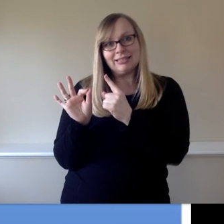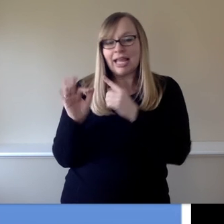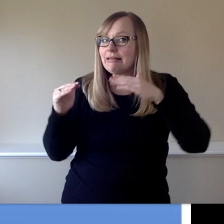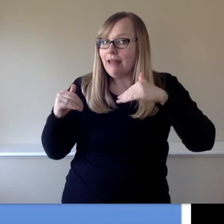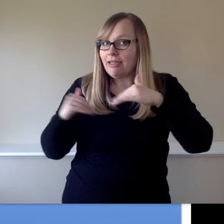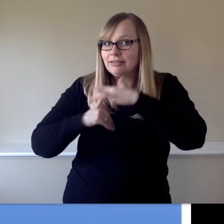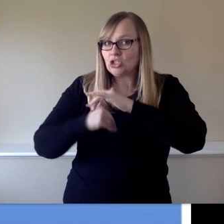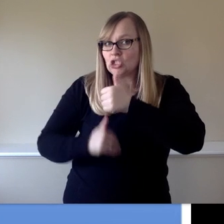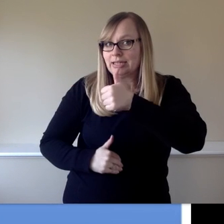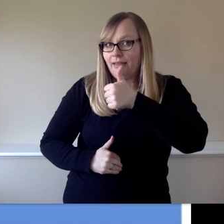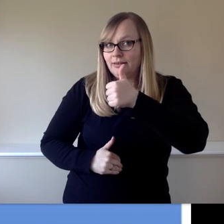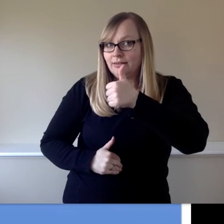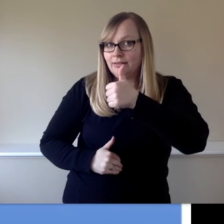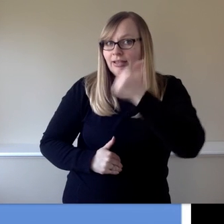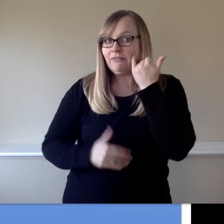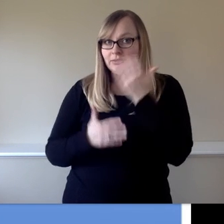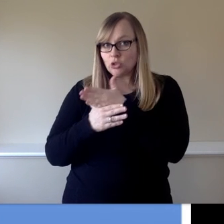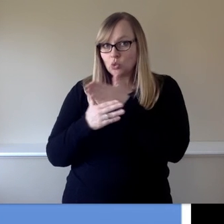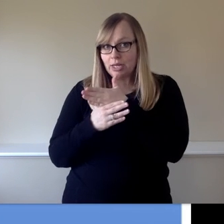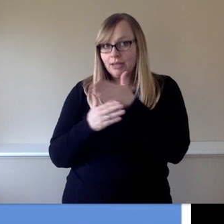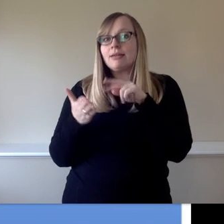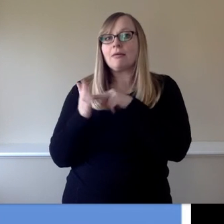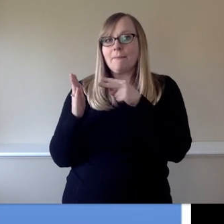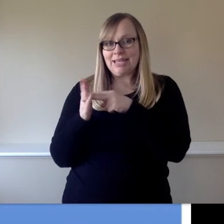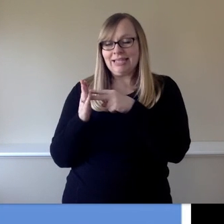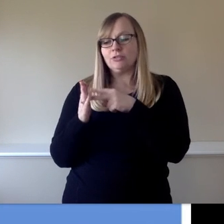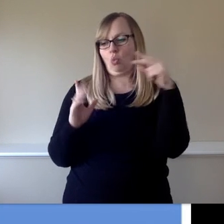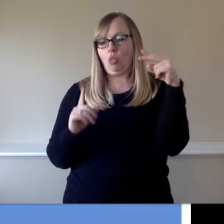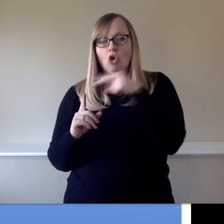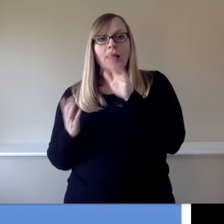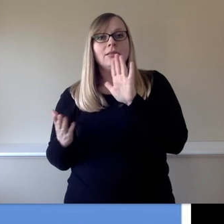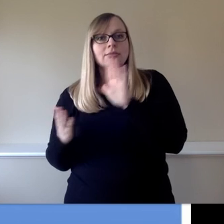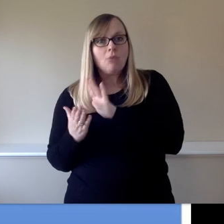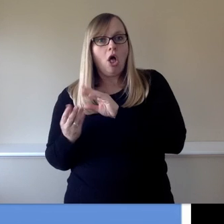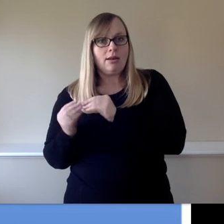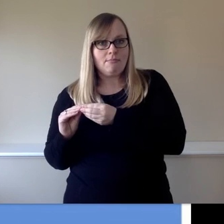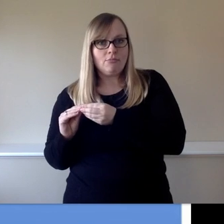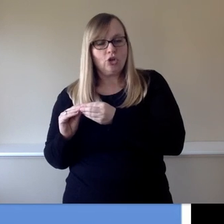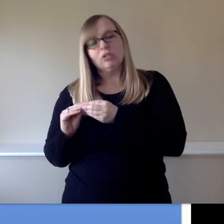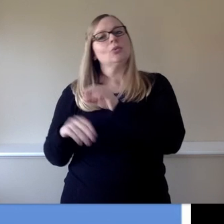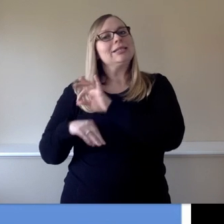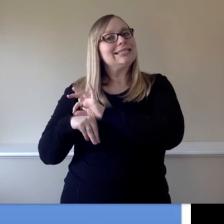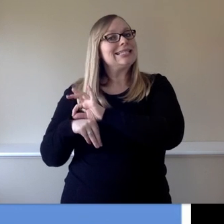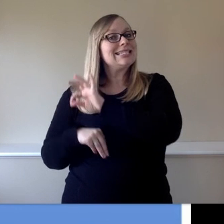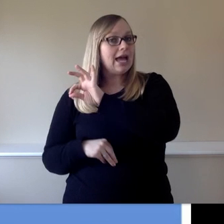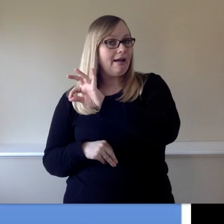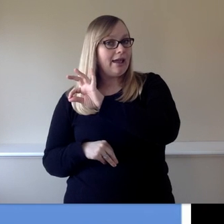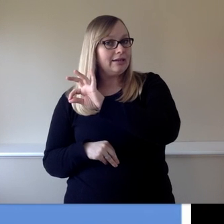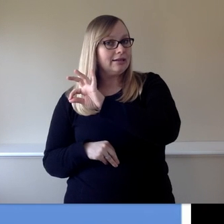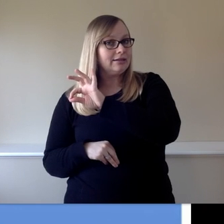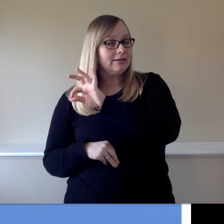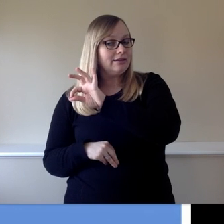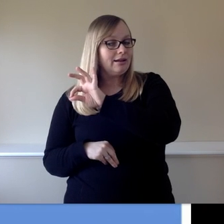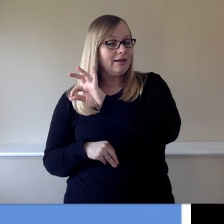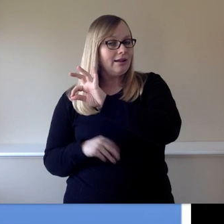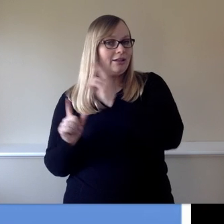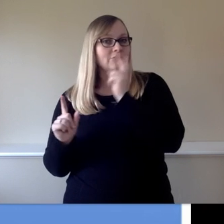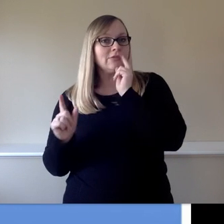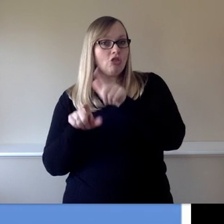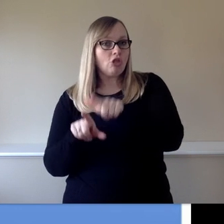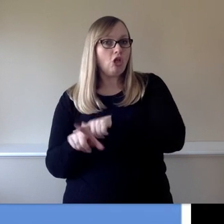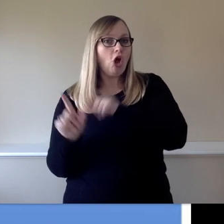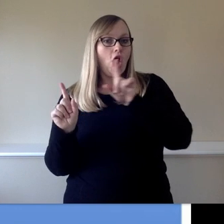between, it's always the smaller number. So 9. And then the long